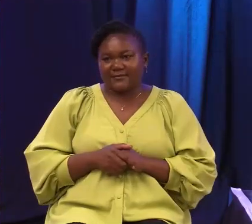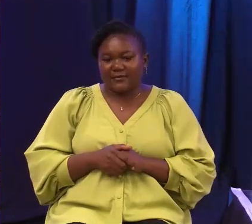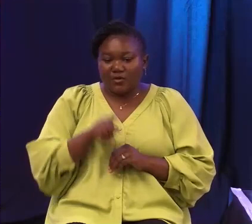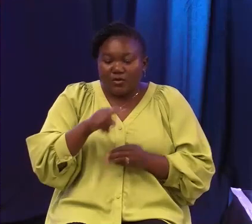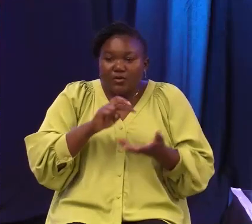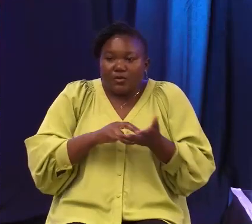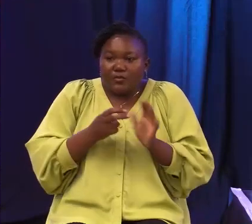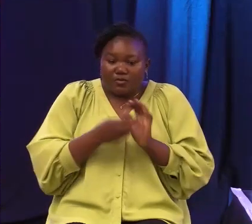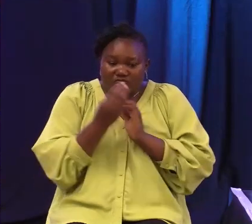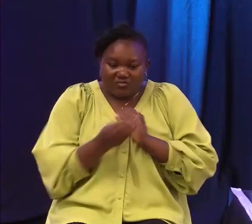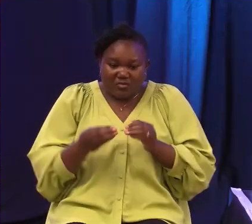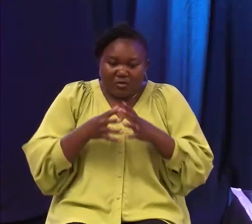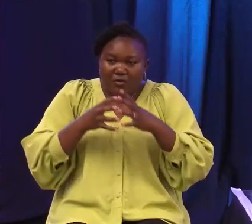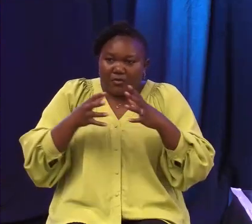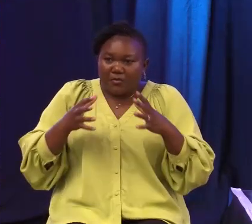most effective